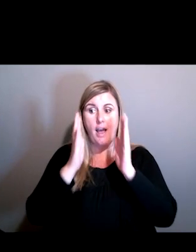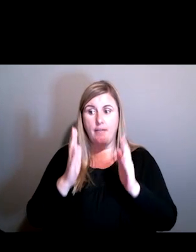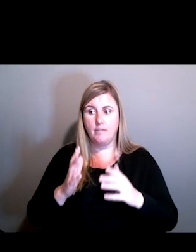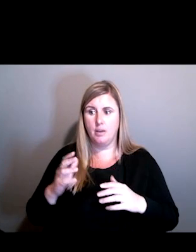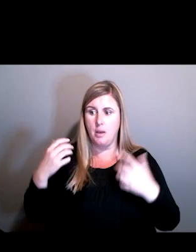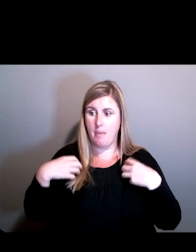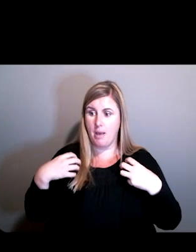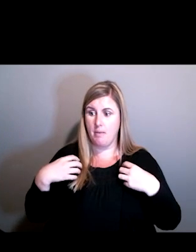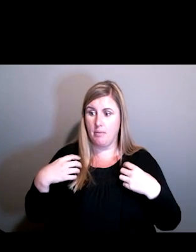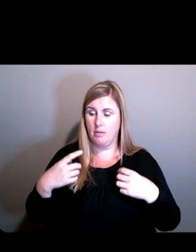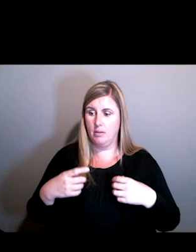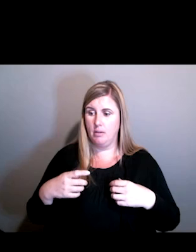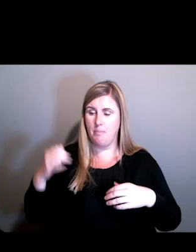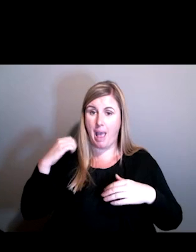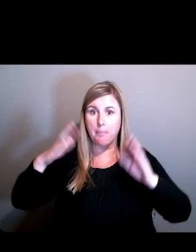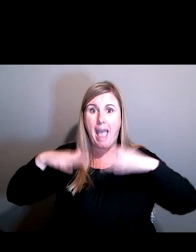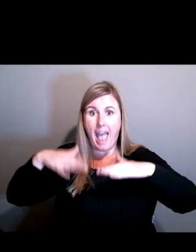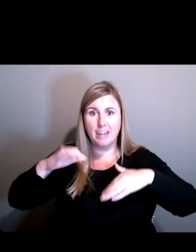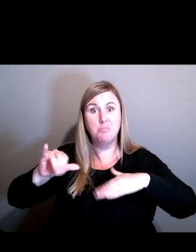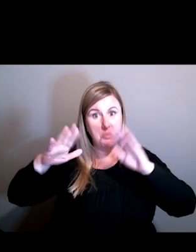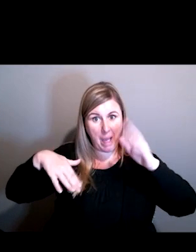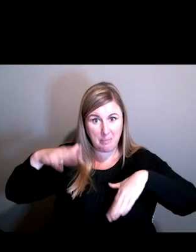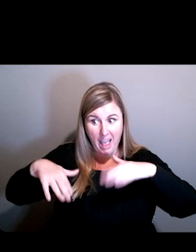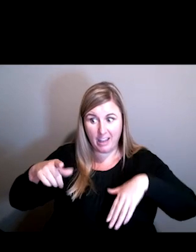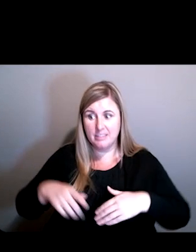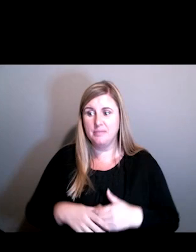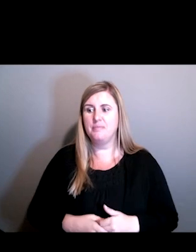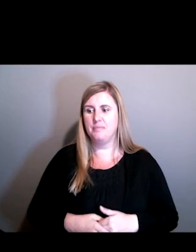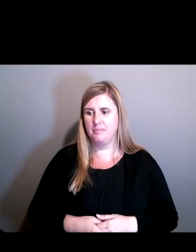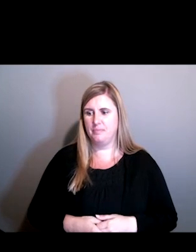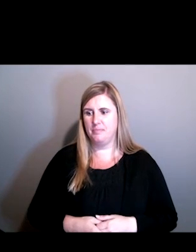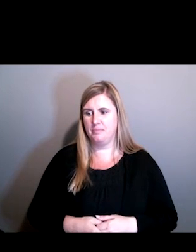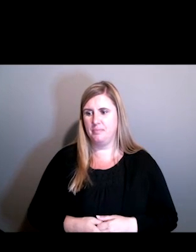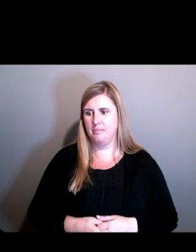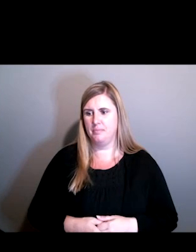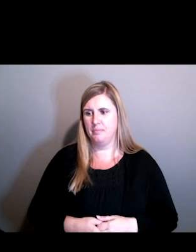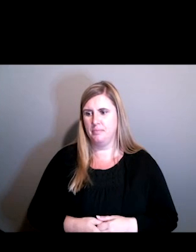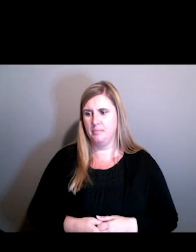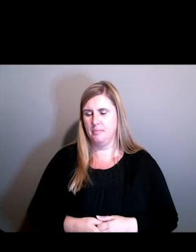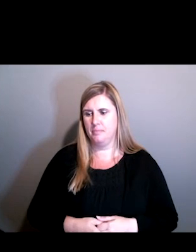fives. Do you want your backpack? Backpack.